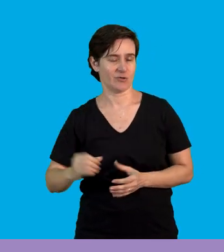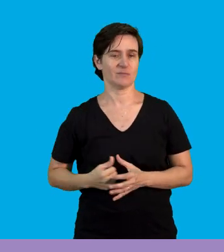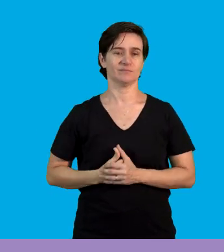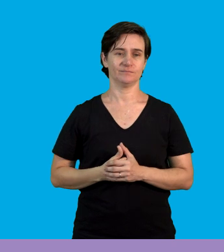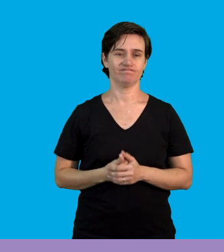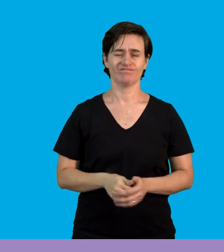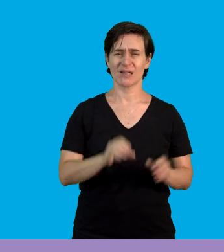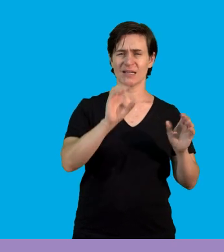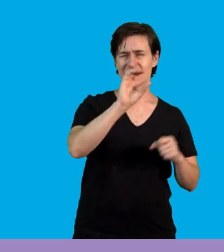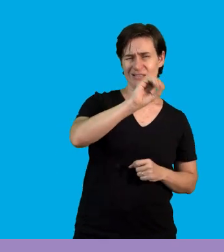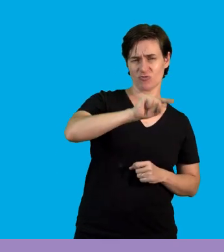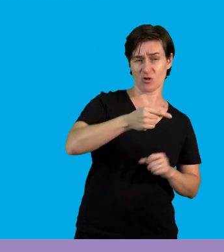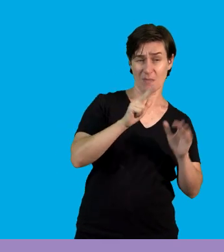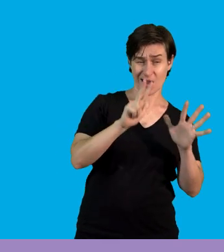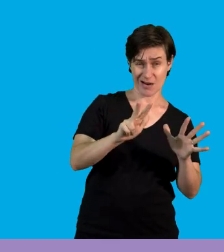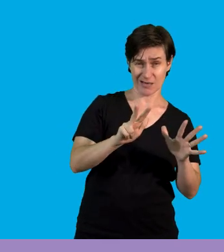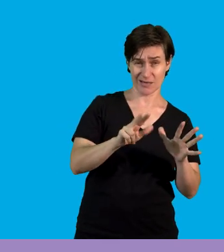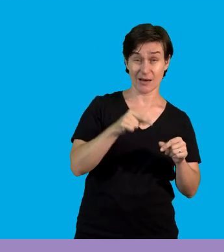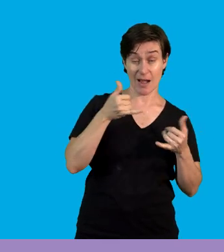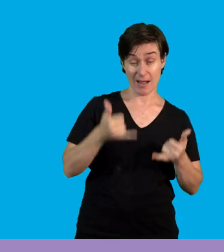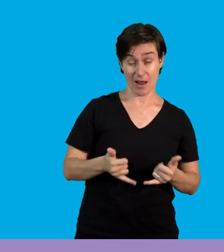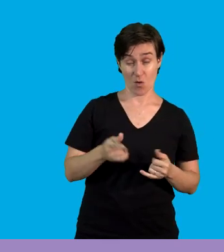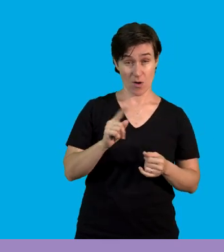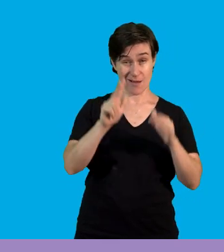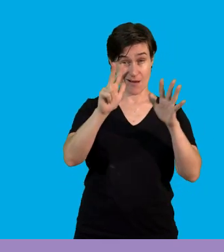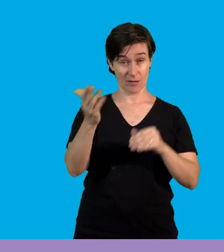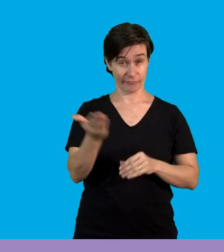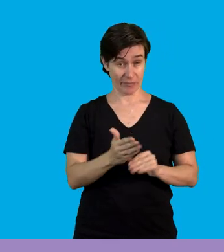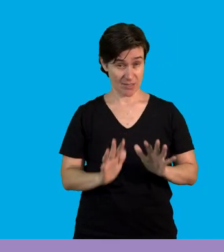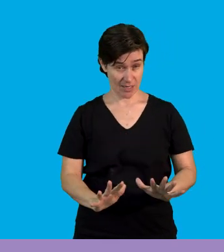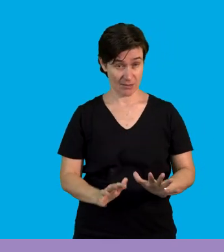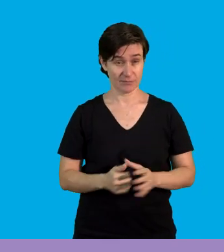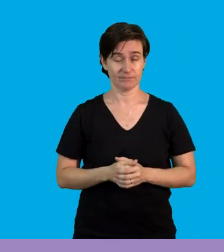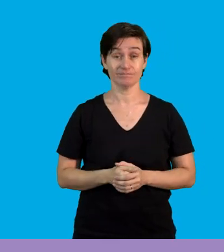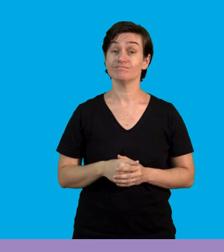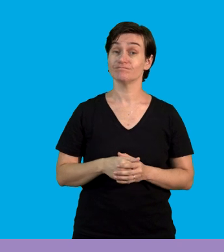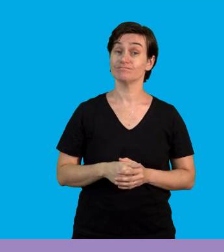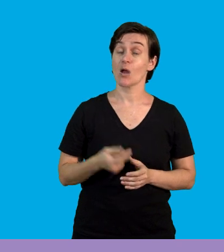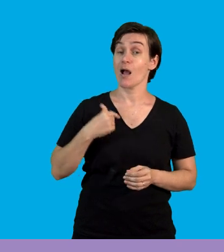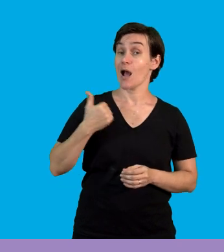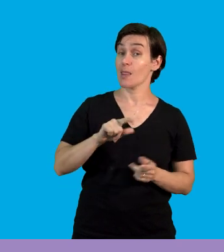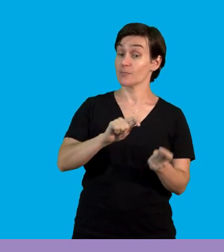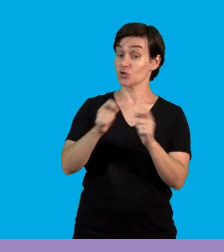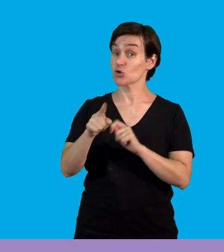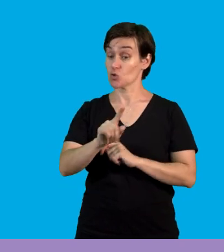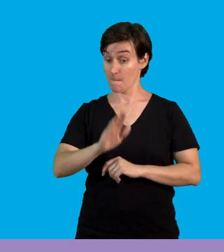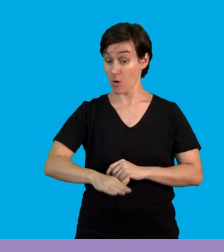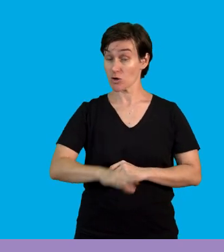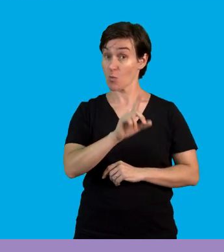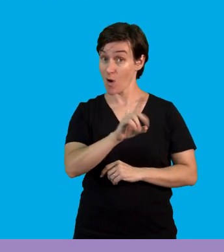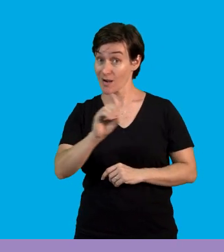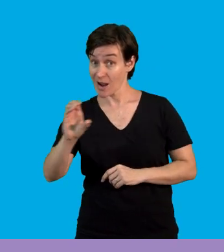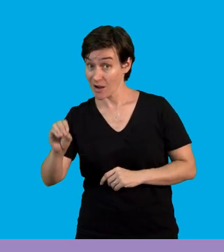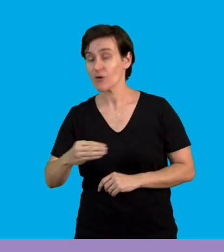And so 0.8, having changed it to 8/10, we now multiply